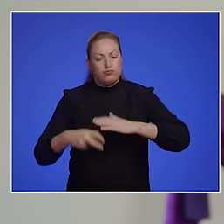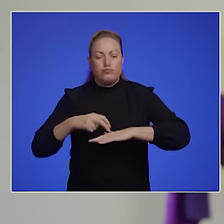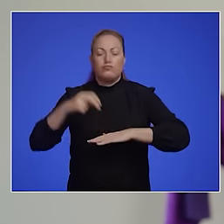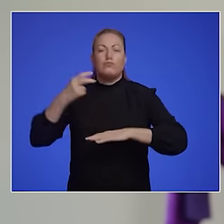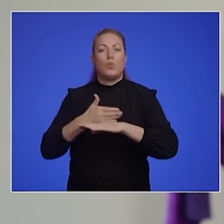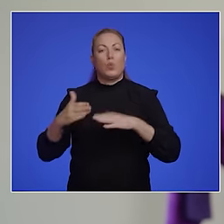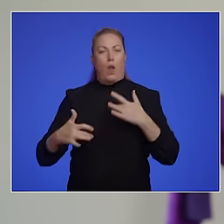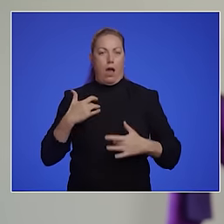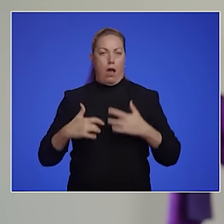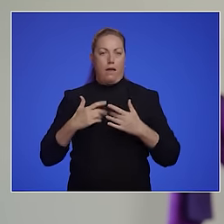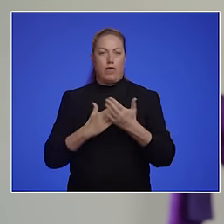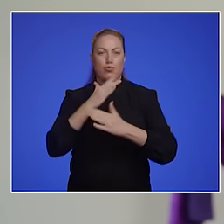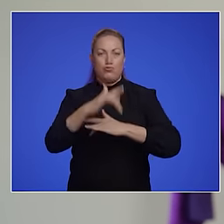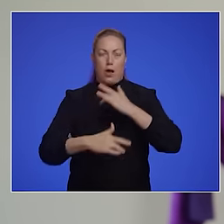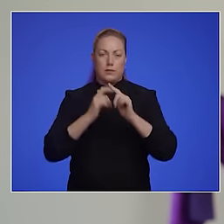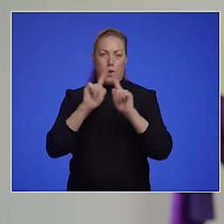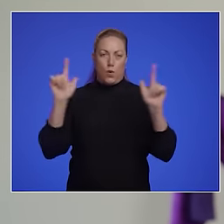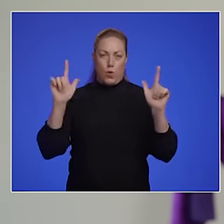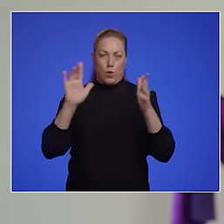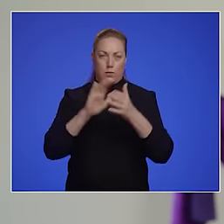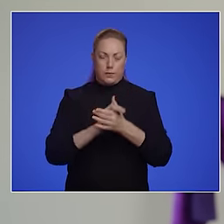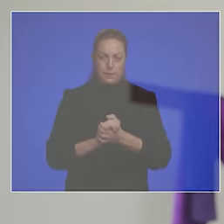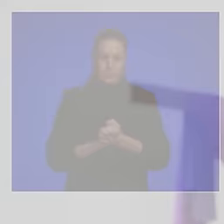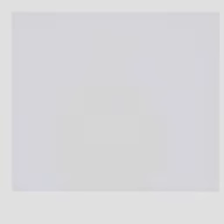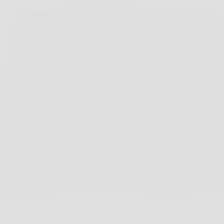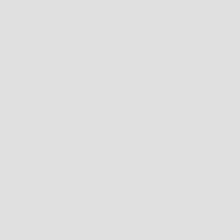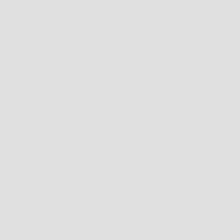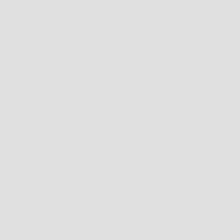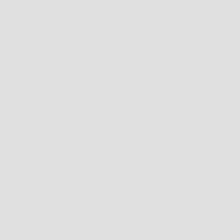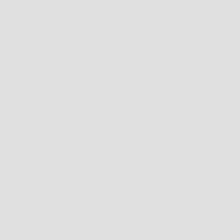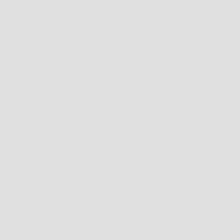rise to new life through Christ our Lord. Amen. Amen.